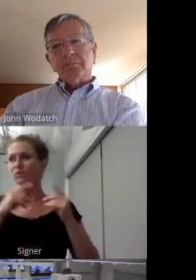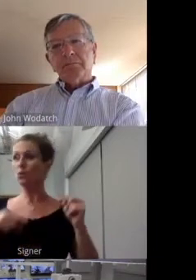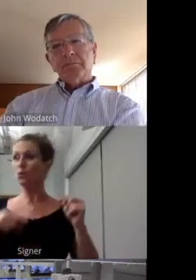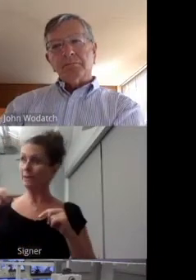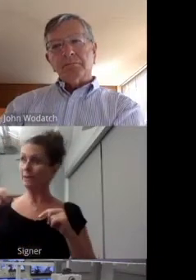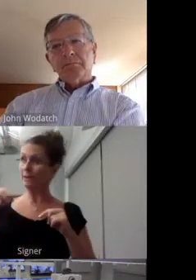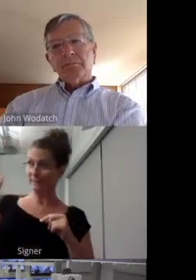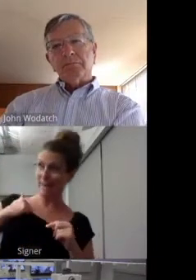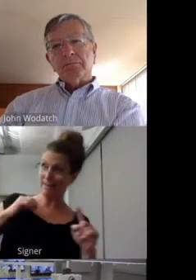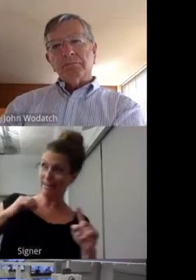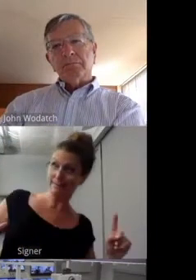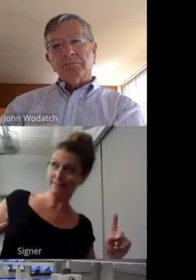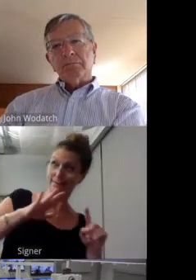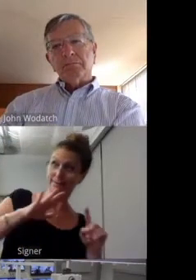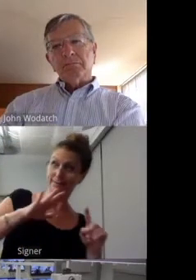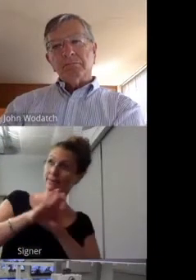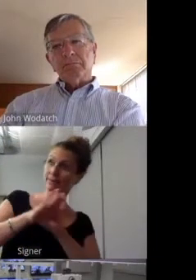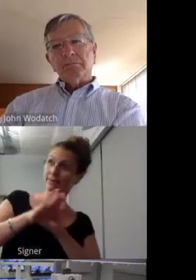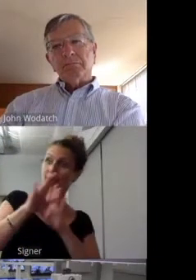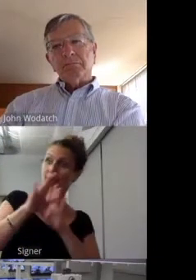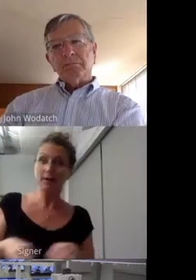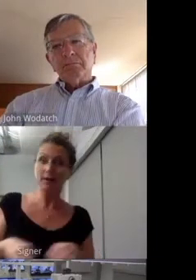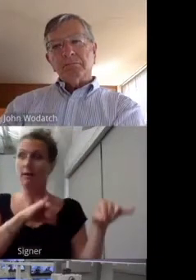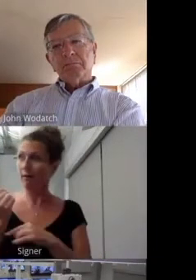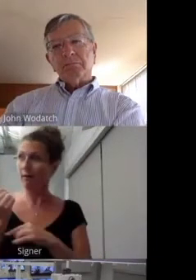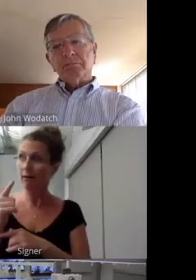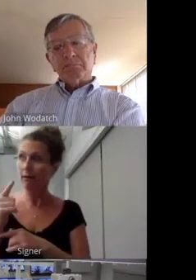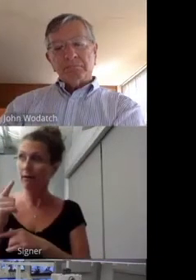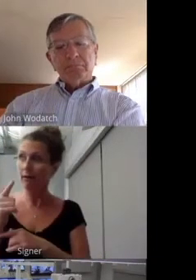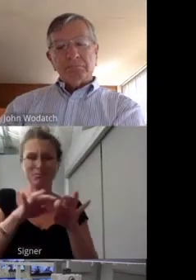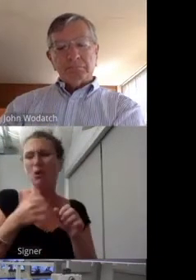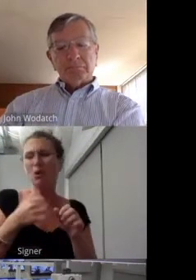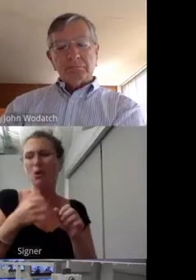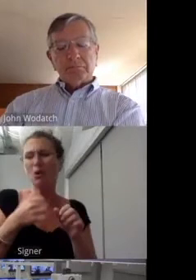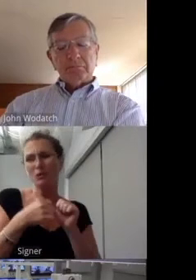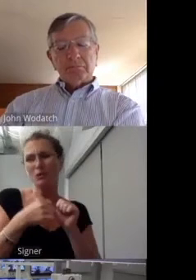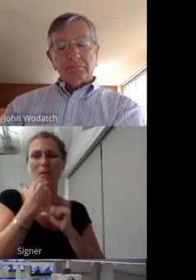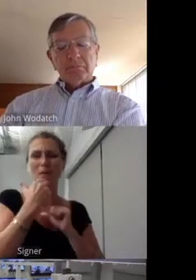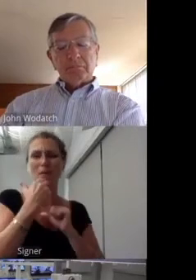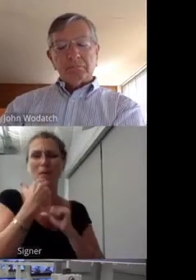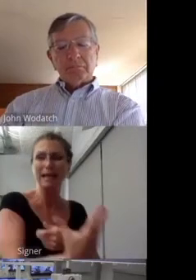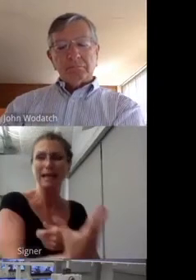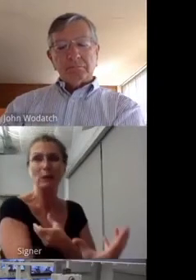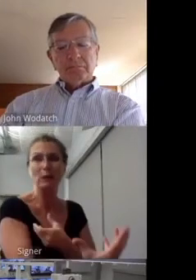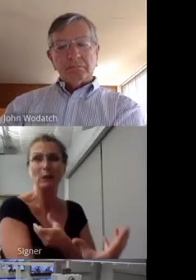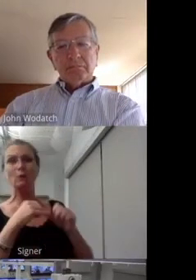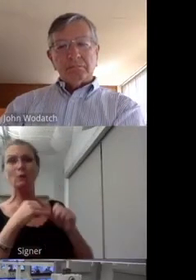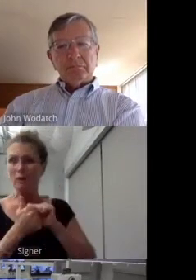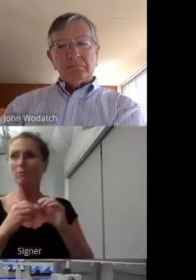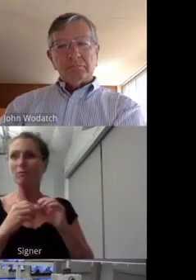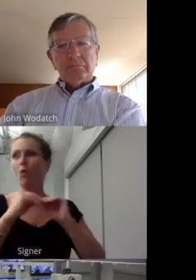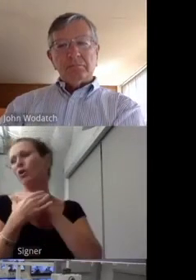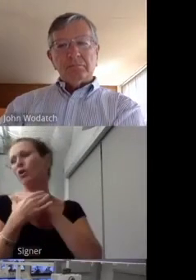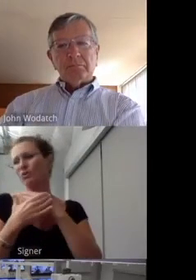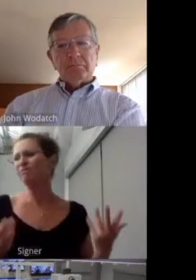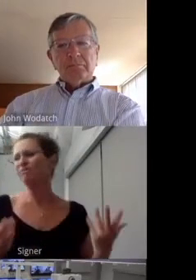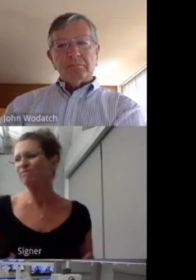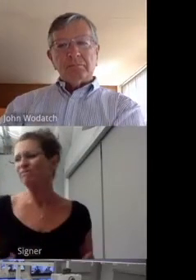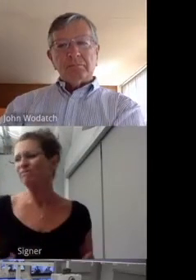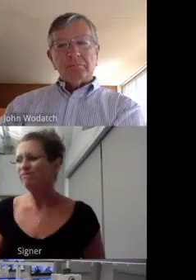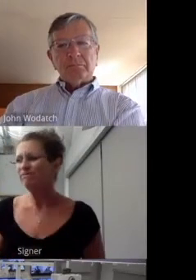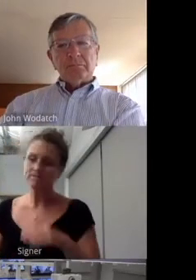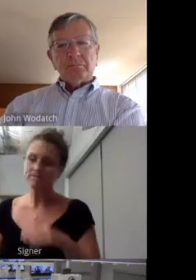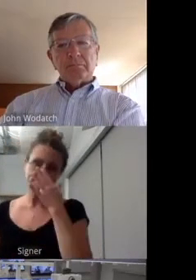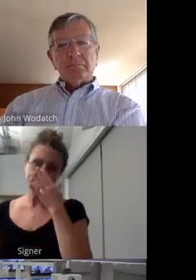of developing. Okay, thank you very much. I'm going to now, I'm coming back to all of you with a question in a few minutes, but I want to